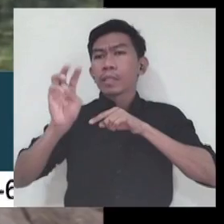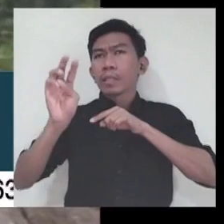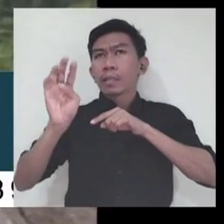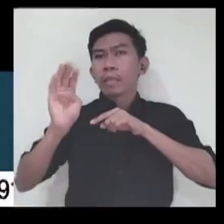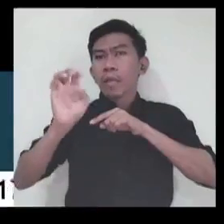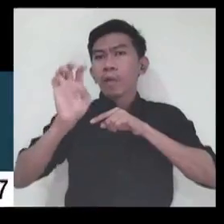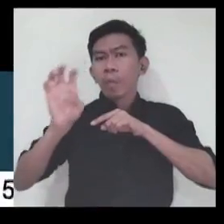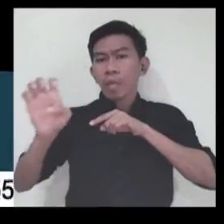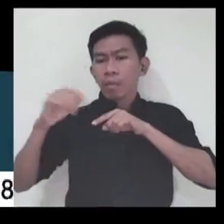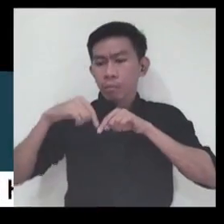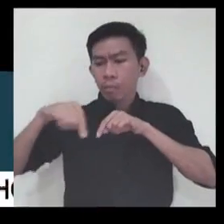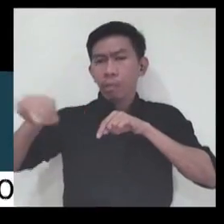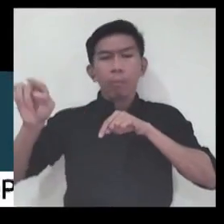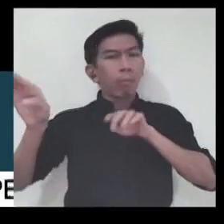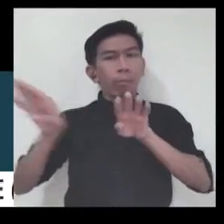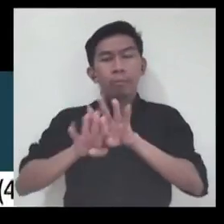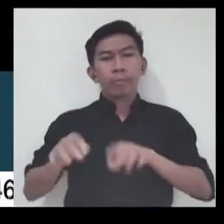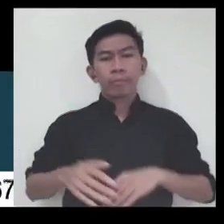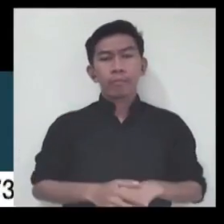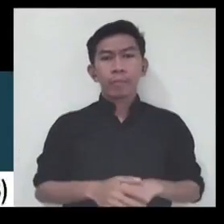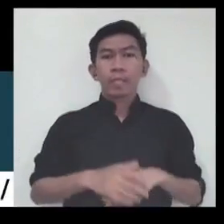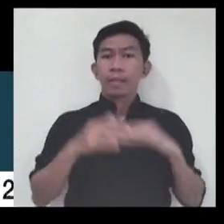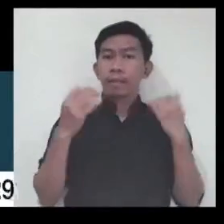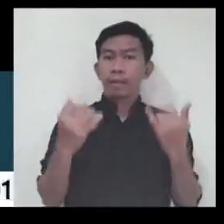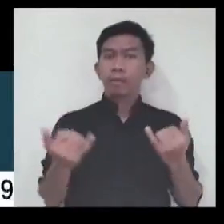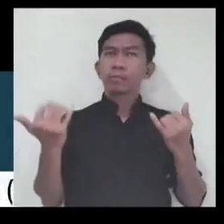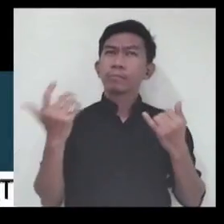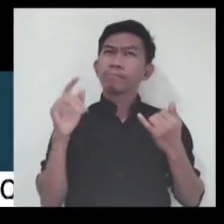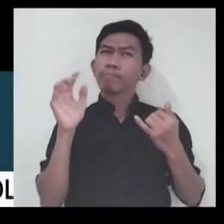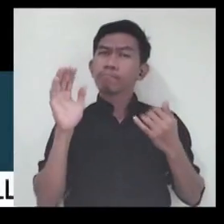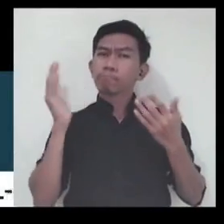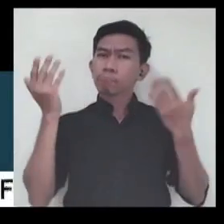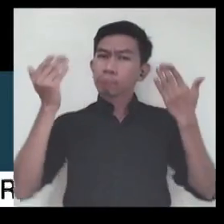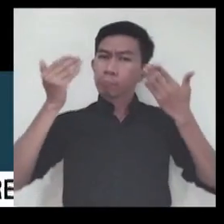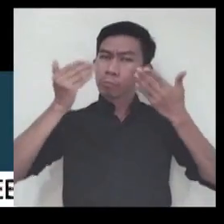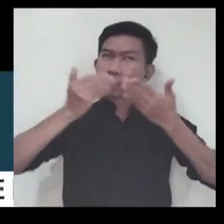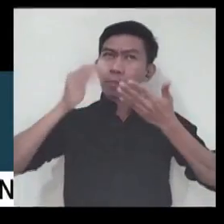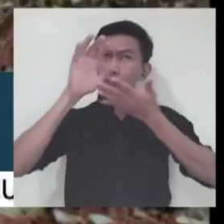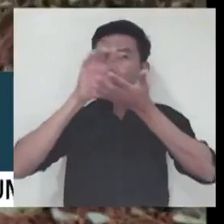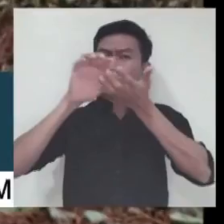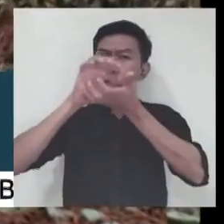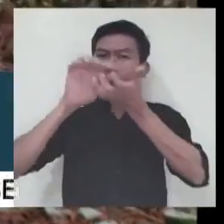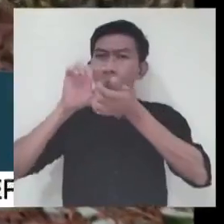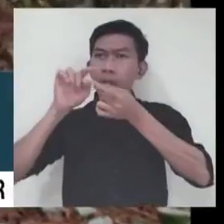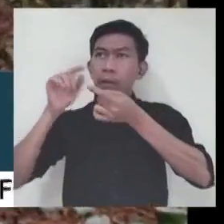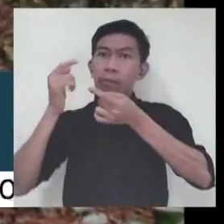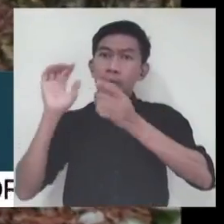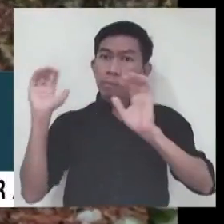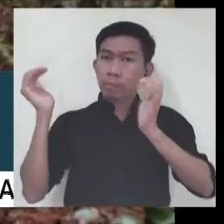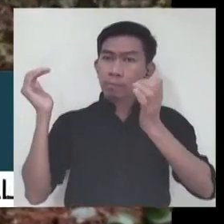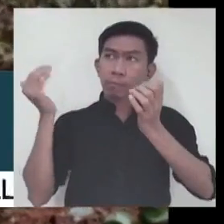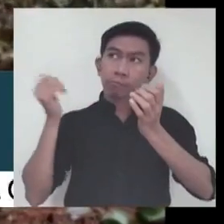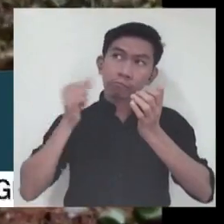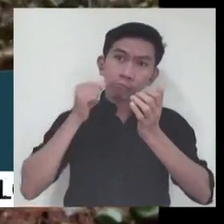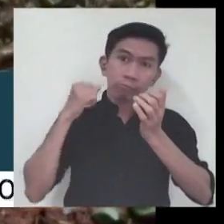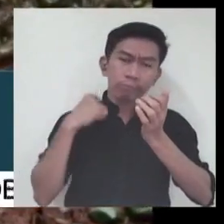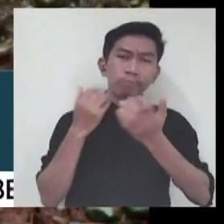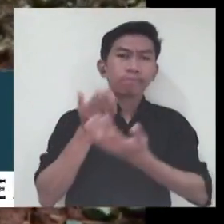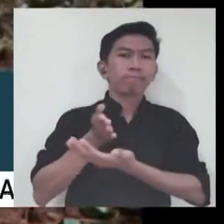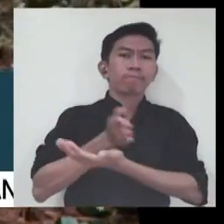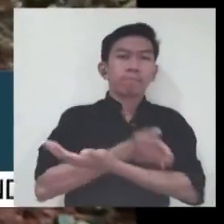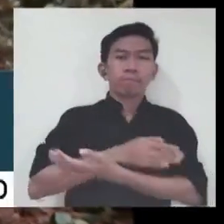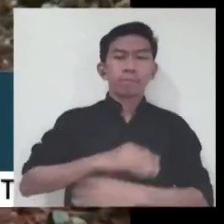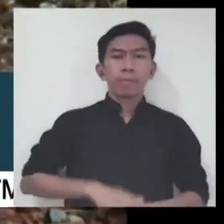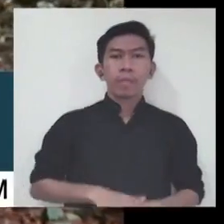Meanwhile, it is still a bit cloudy, but weather has generally improved here in Isabela. Power supply and communication lines are